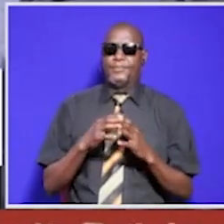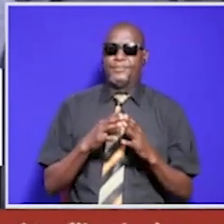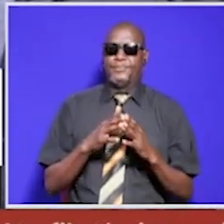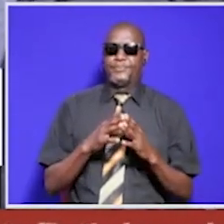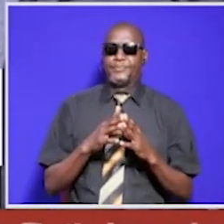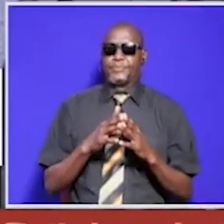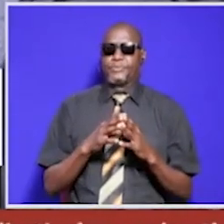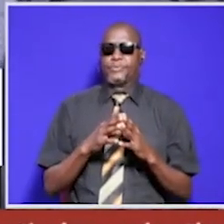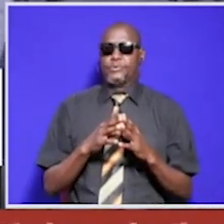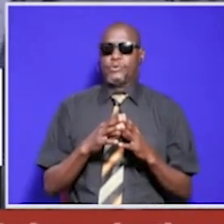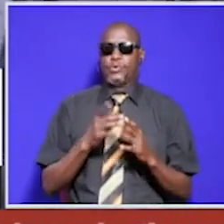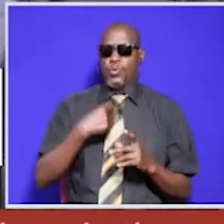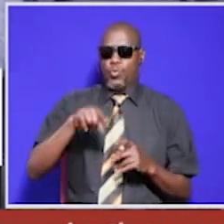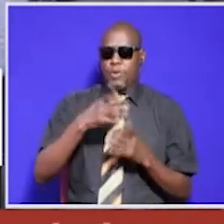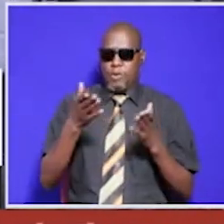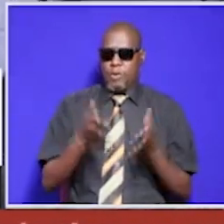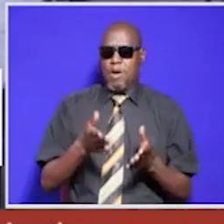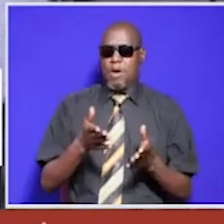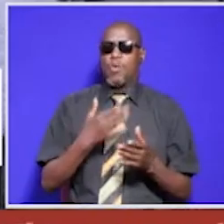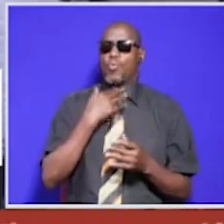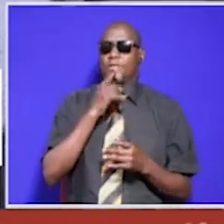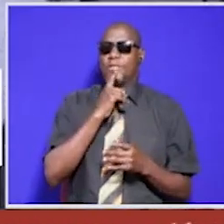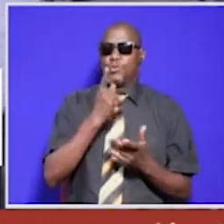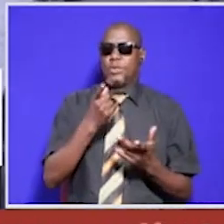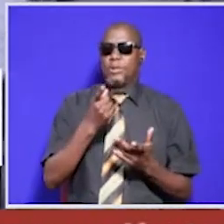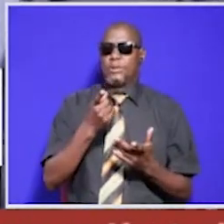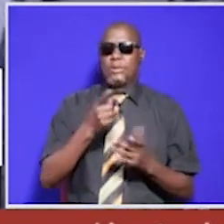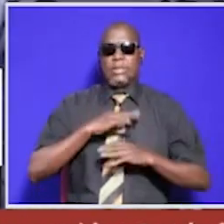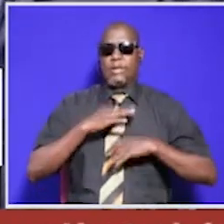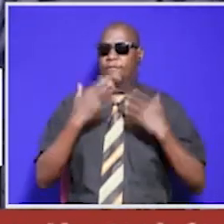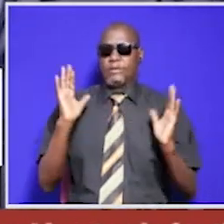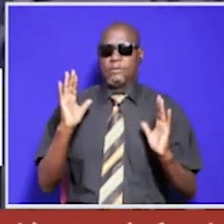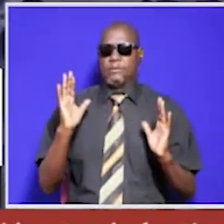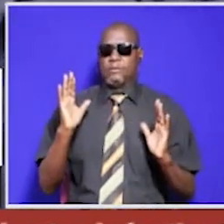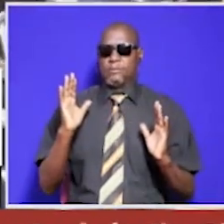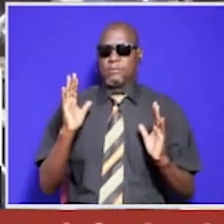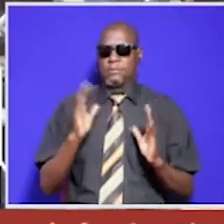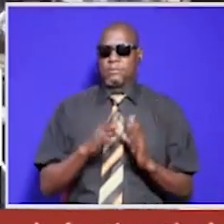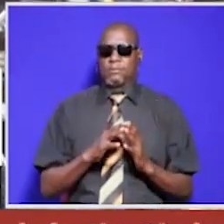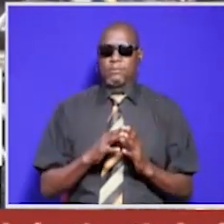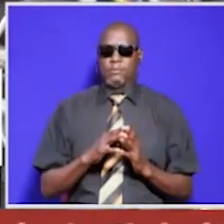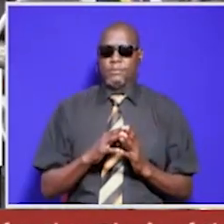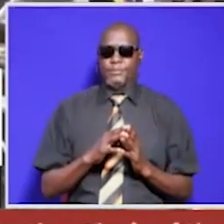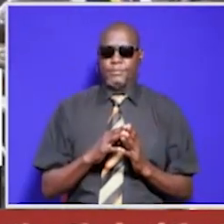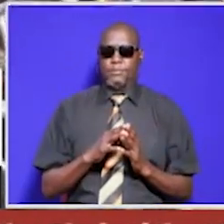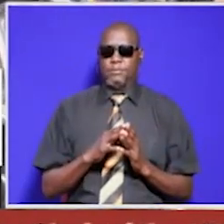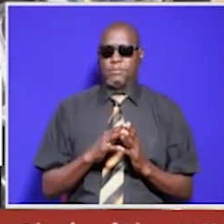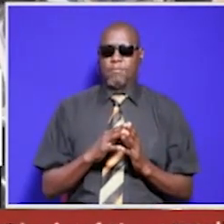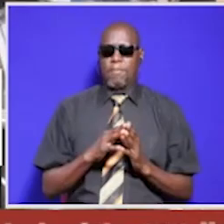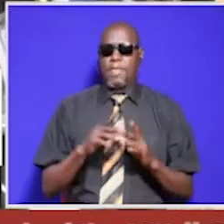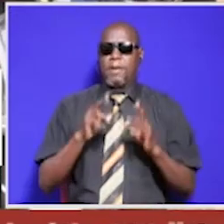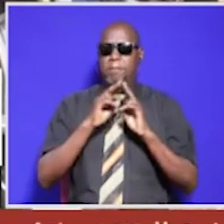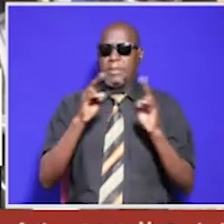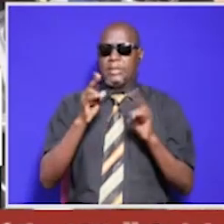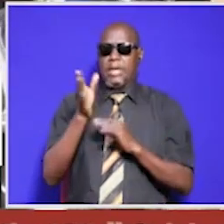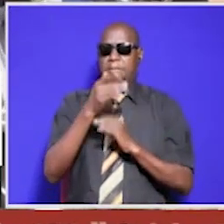we are just here not because of anything else. We just want to say enough is enough. Enough is enough. And as a peace ambassador, I cannot be